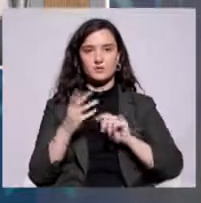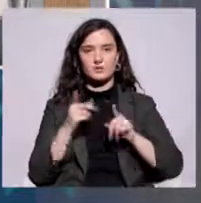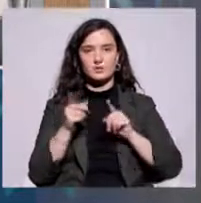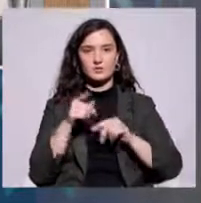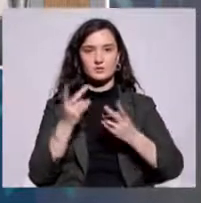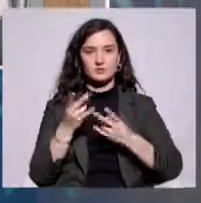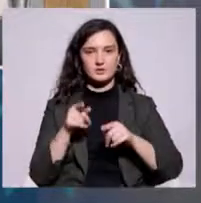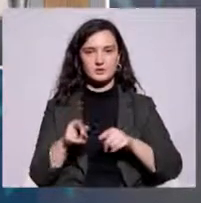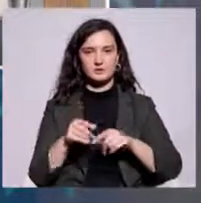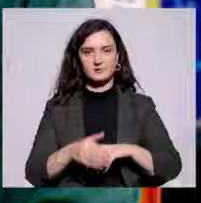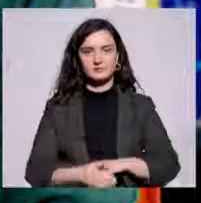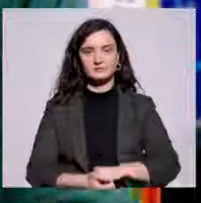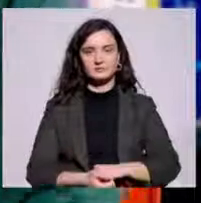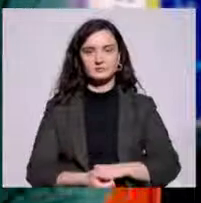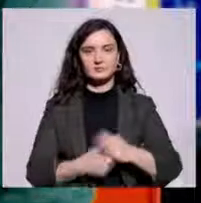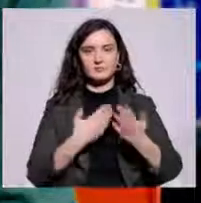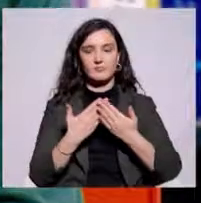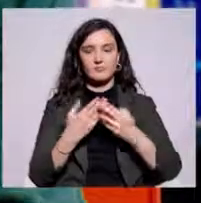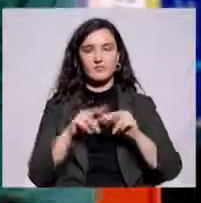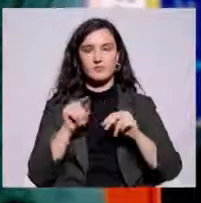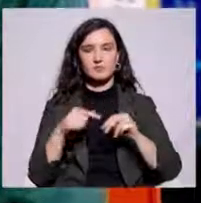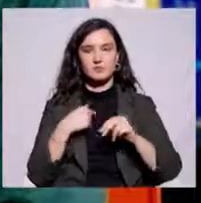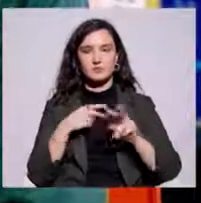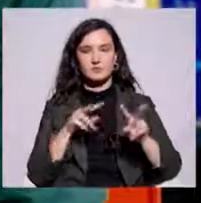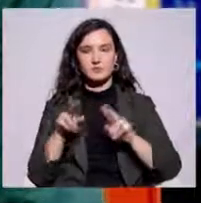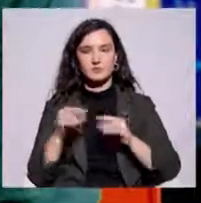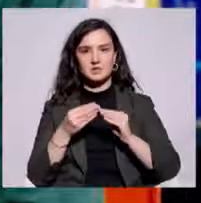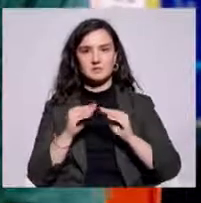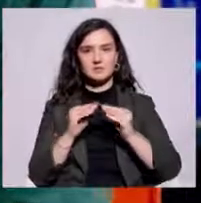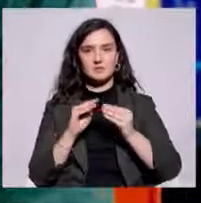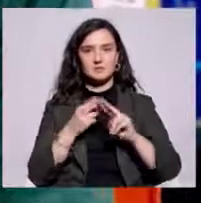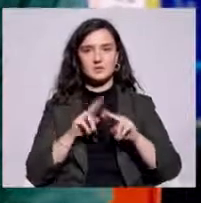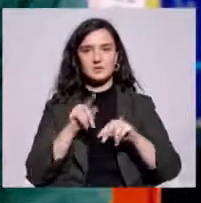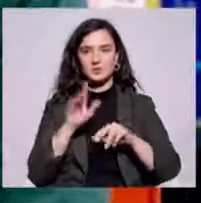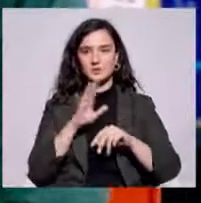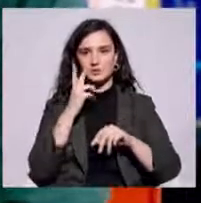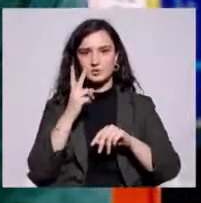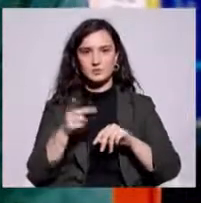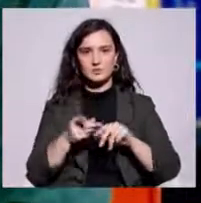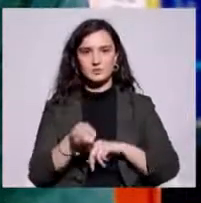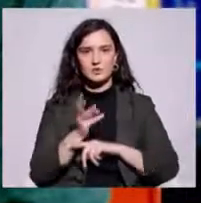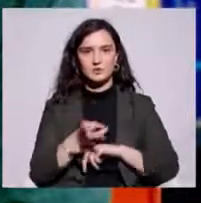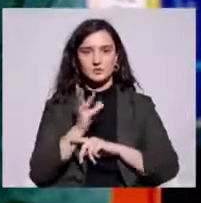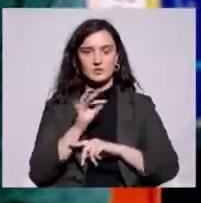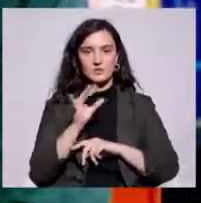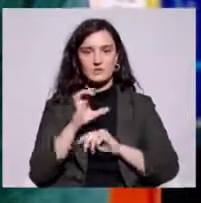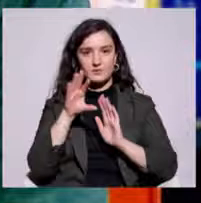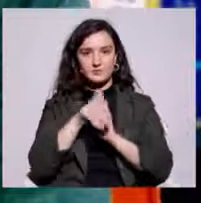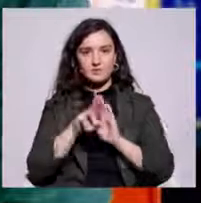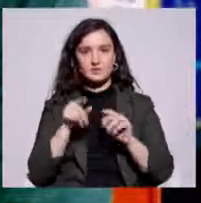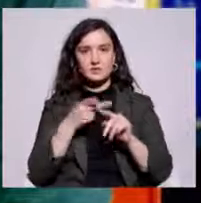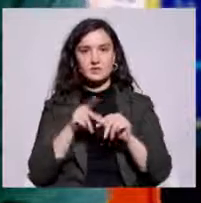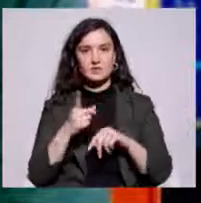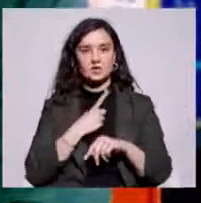one you need here, Zach? For this one, it's the same because you don't see a projector in the office and